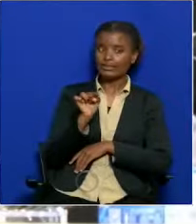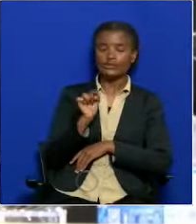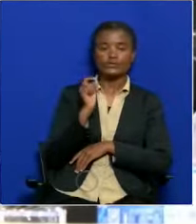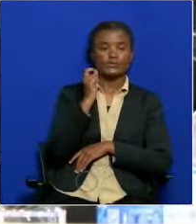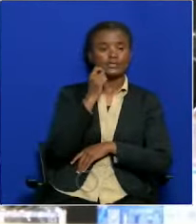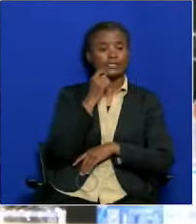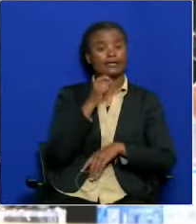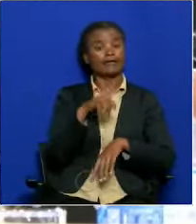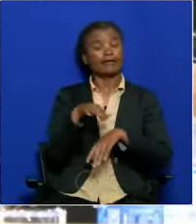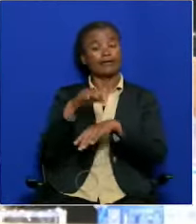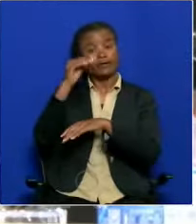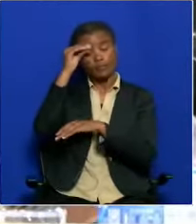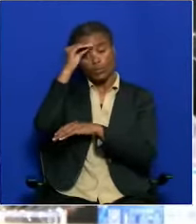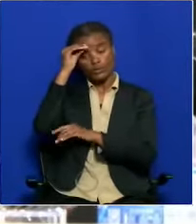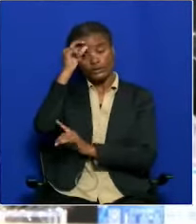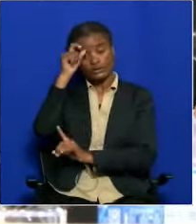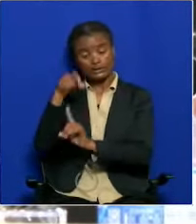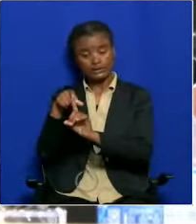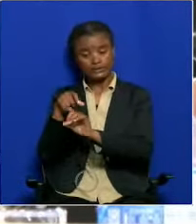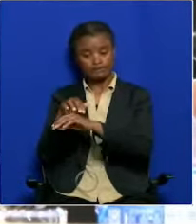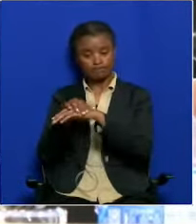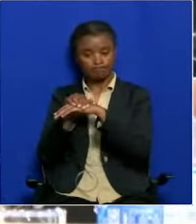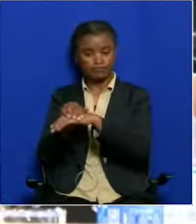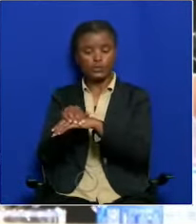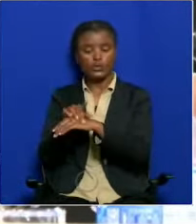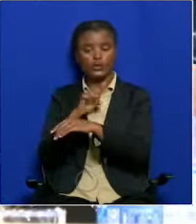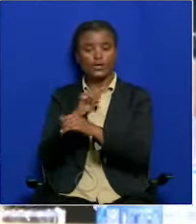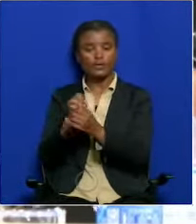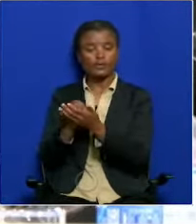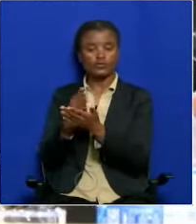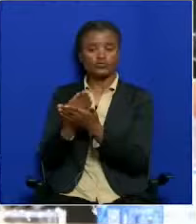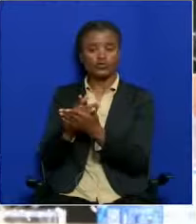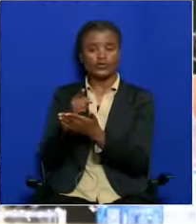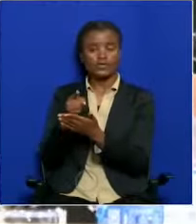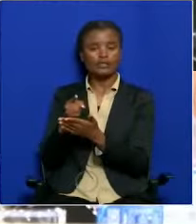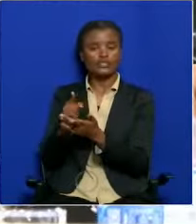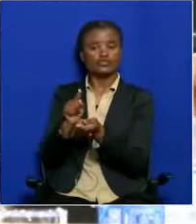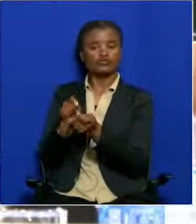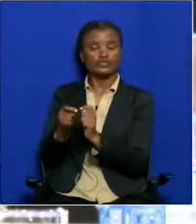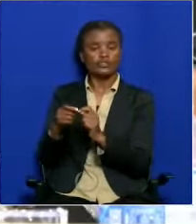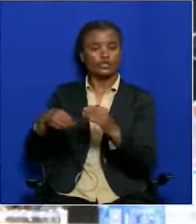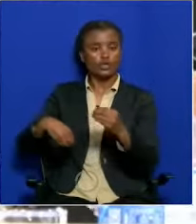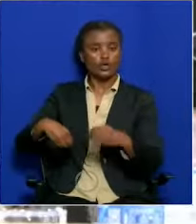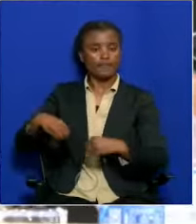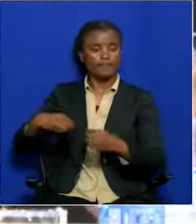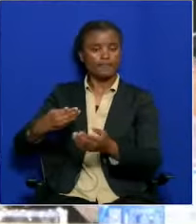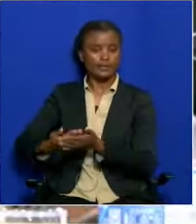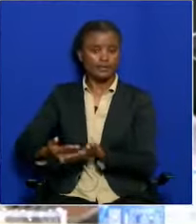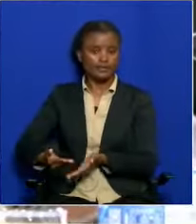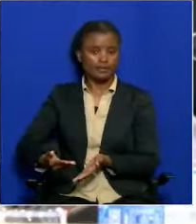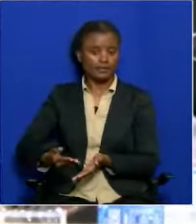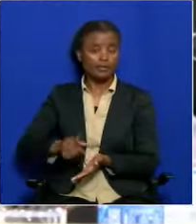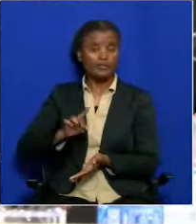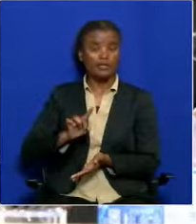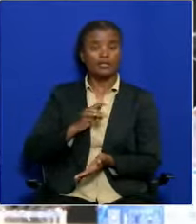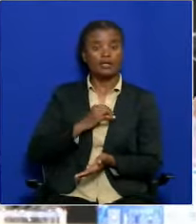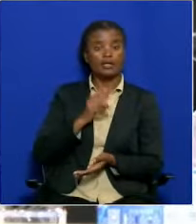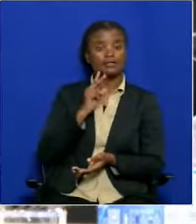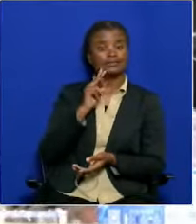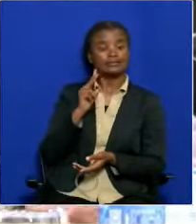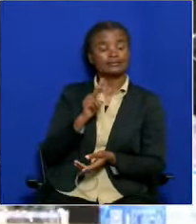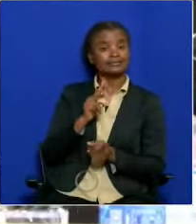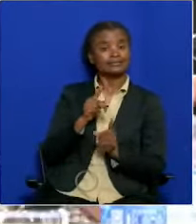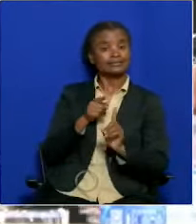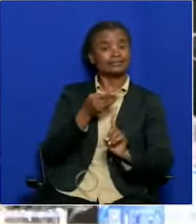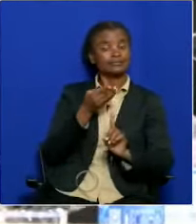them. It seems to me that, in fact, Mr. Matlala, it was by design